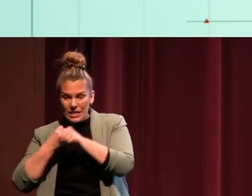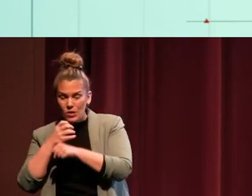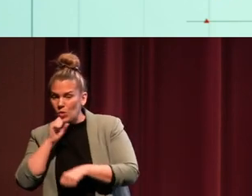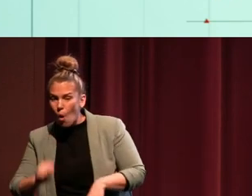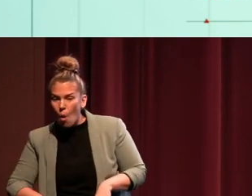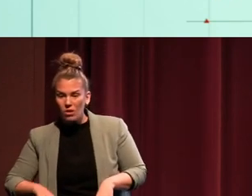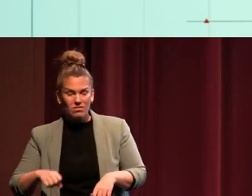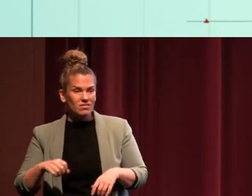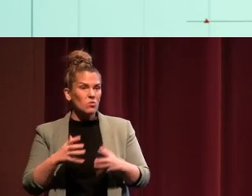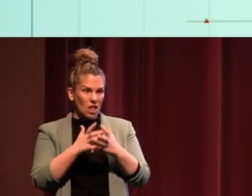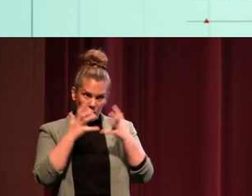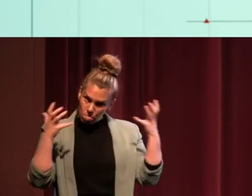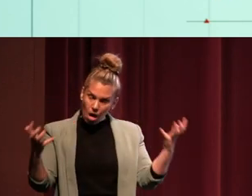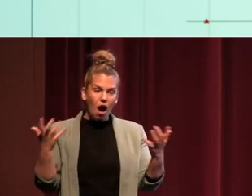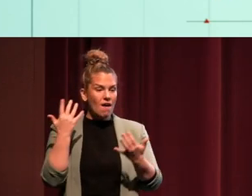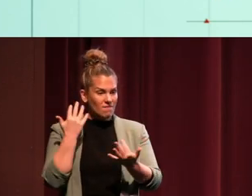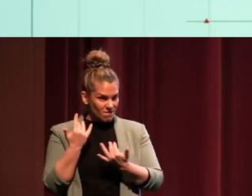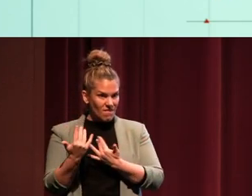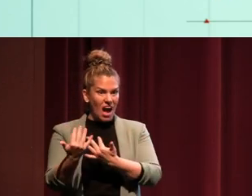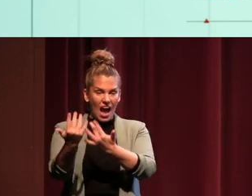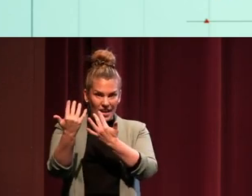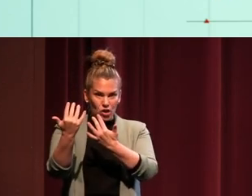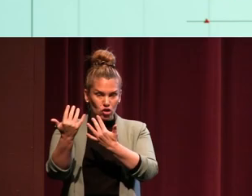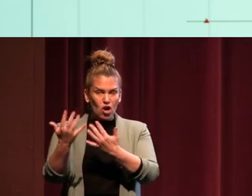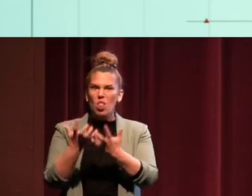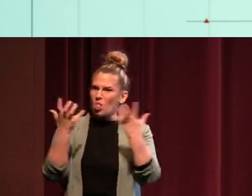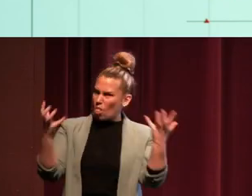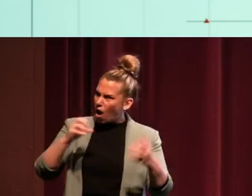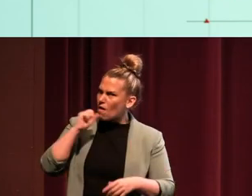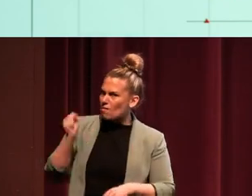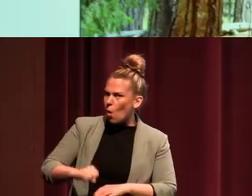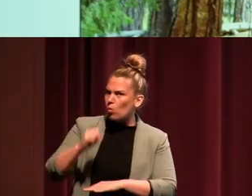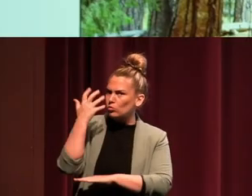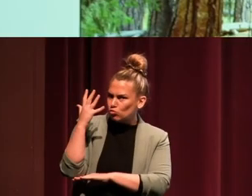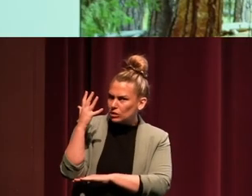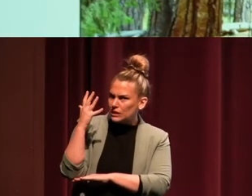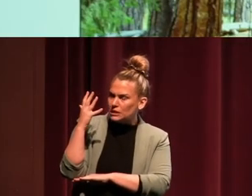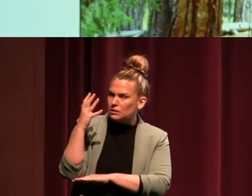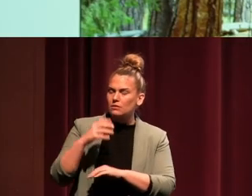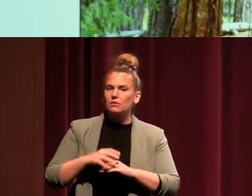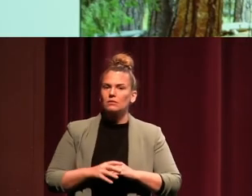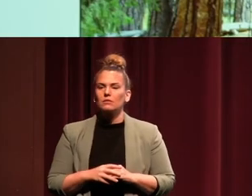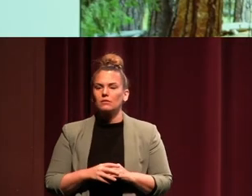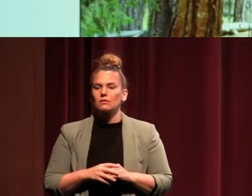lot of fire. There was a lot of old trees.